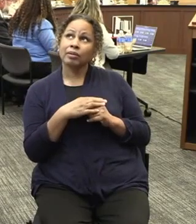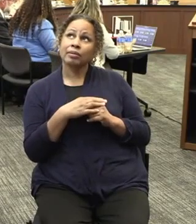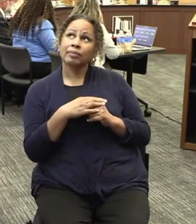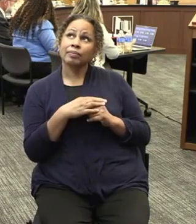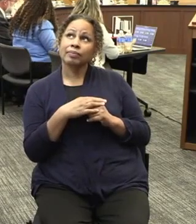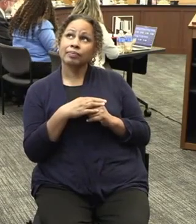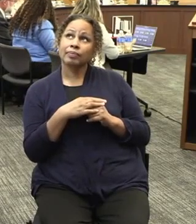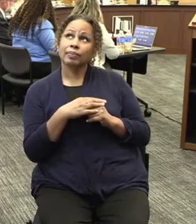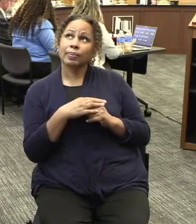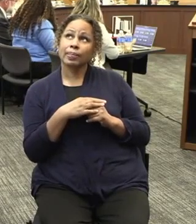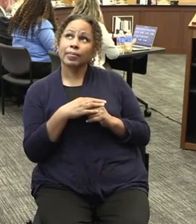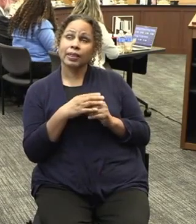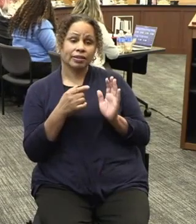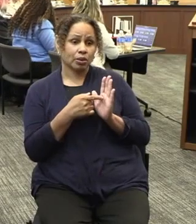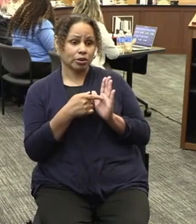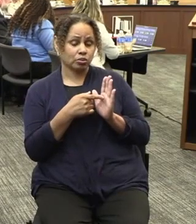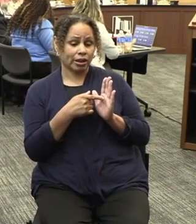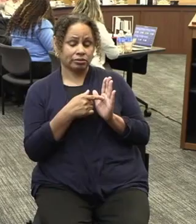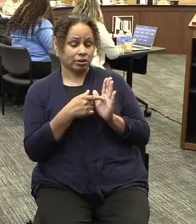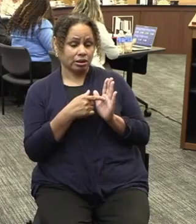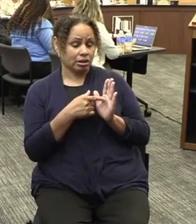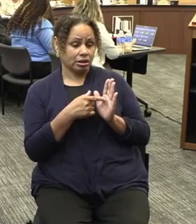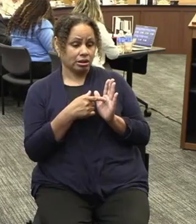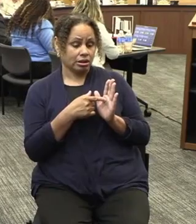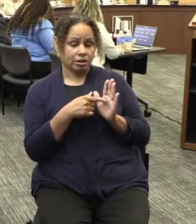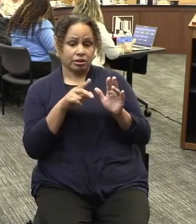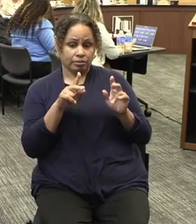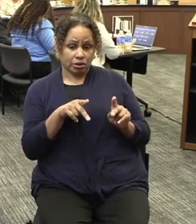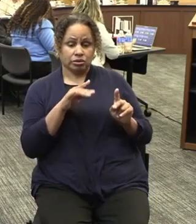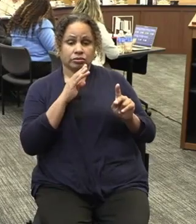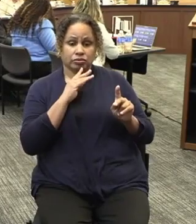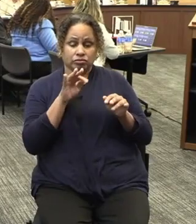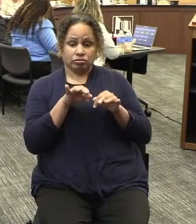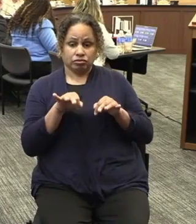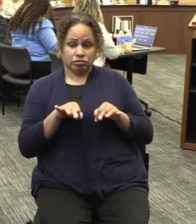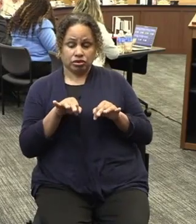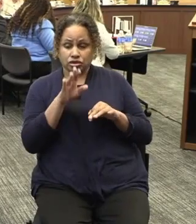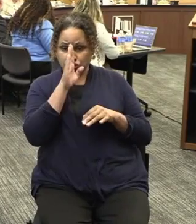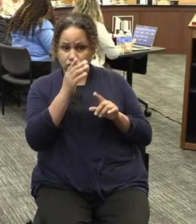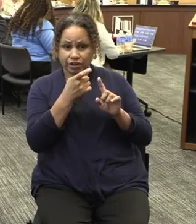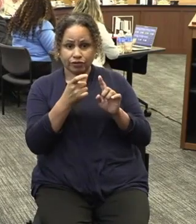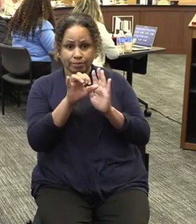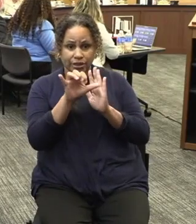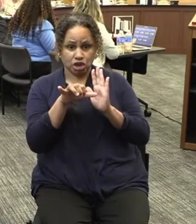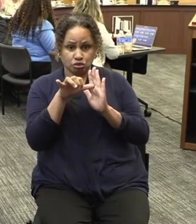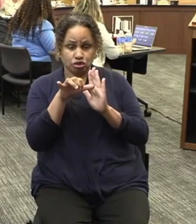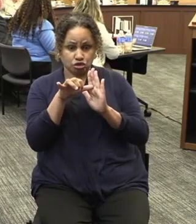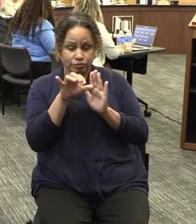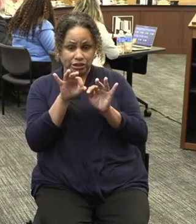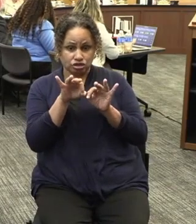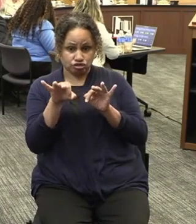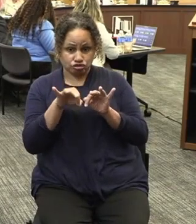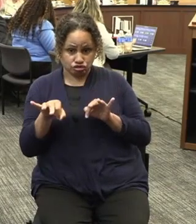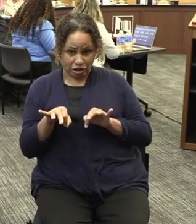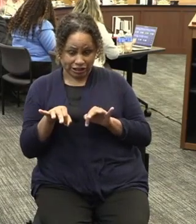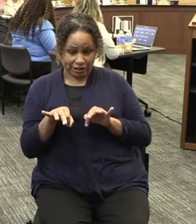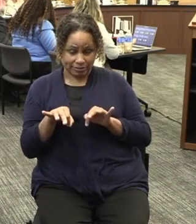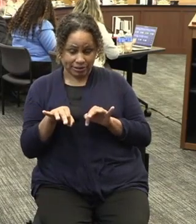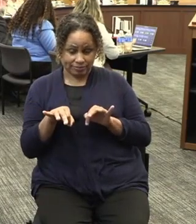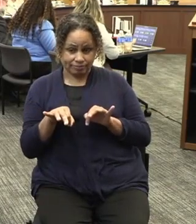It was what was dictated. I didn't have anything to do with it. Came straight off of the YouTube. They do the transcripts. It's what everybody probably Counsel?